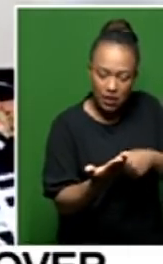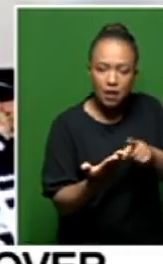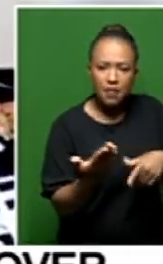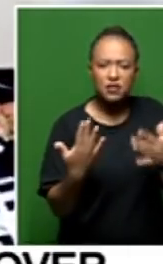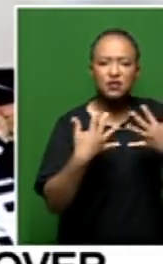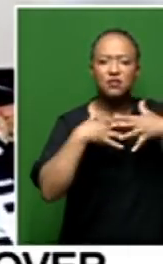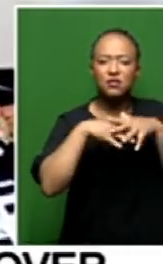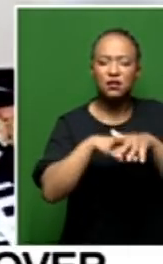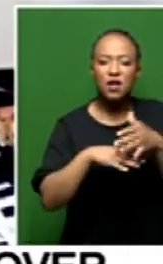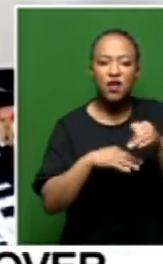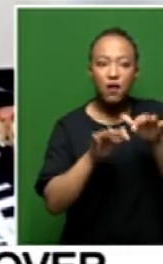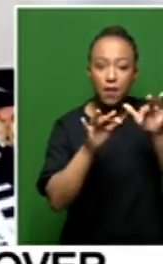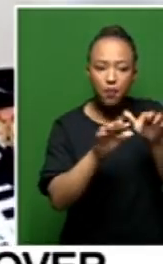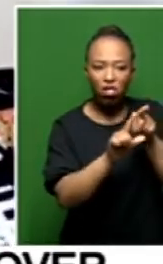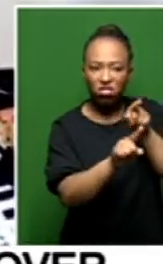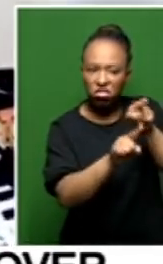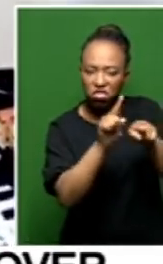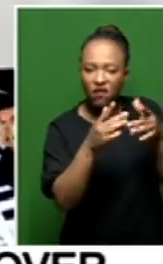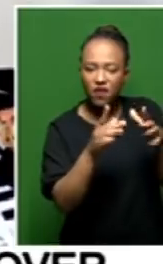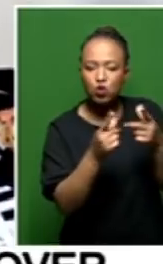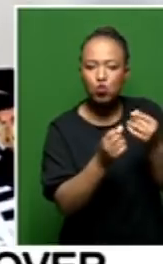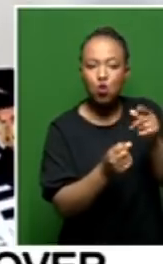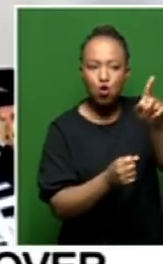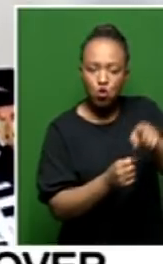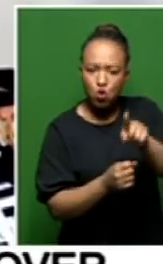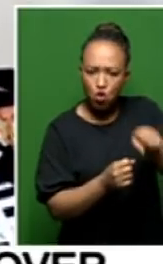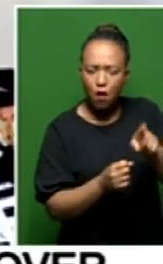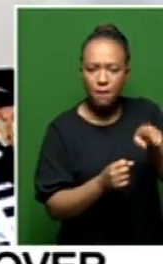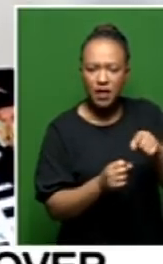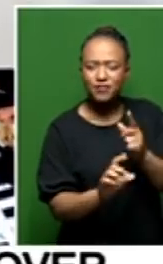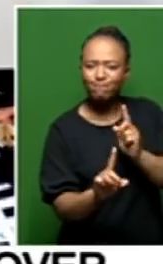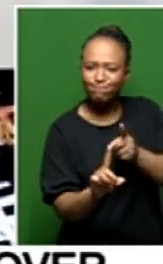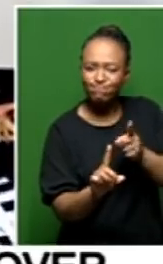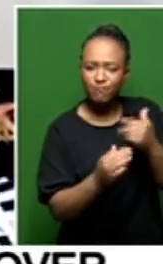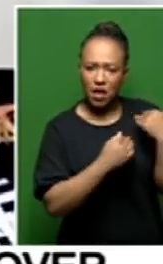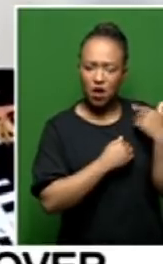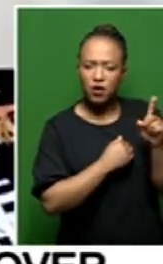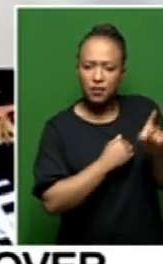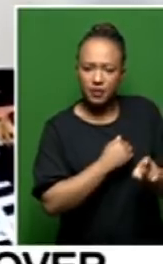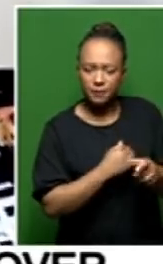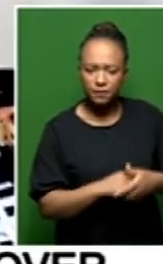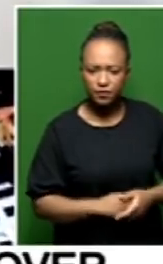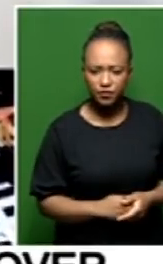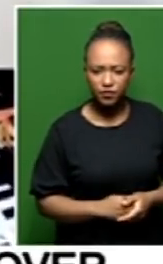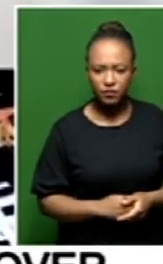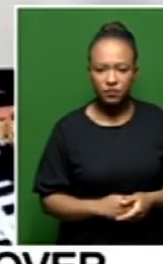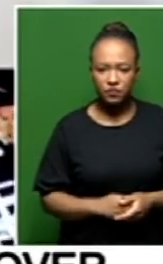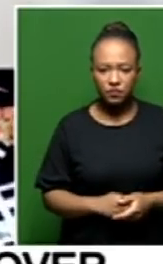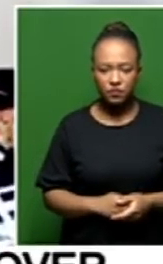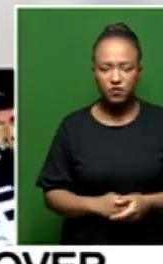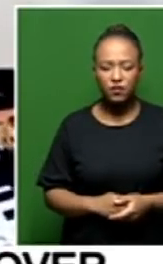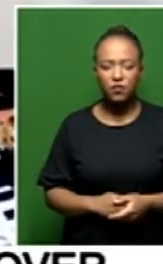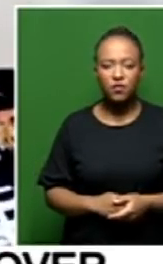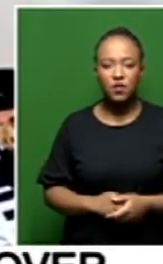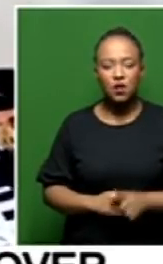and those who are fingered in wrongdoing are actually made to account? We certainly ought